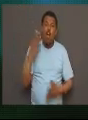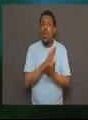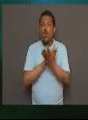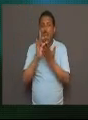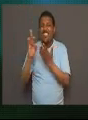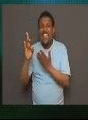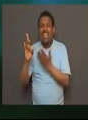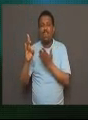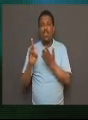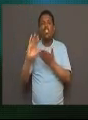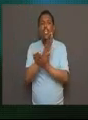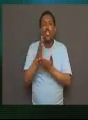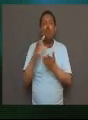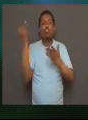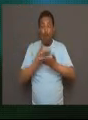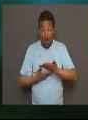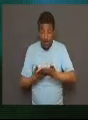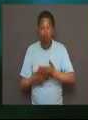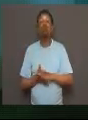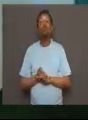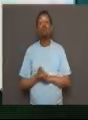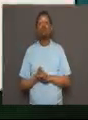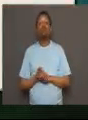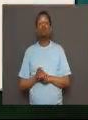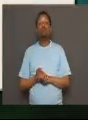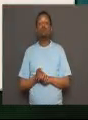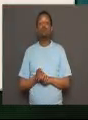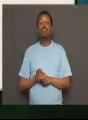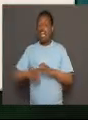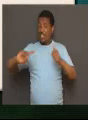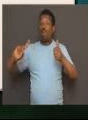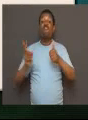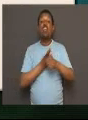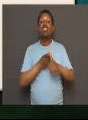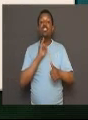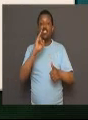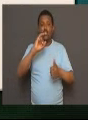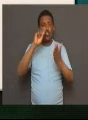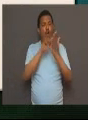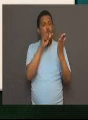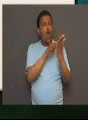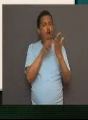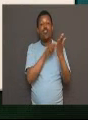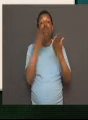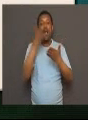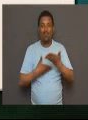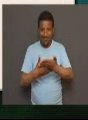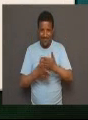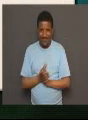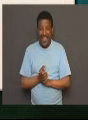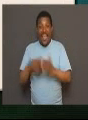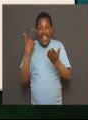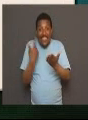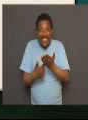quantitative distribution maps. The first is dot maps. In